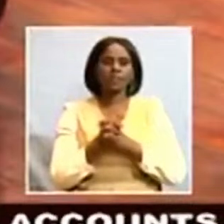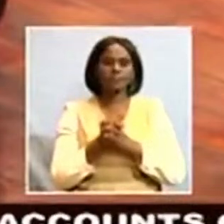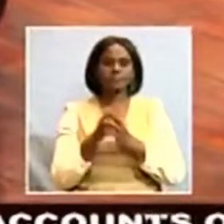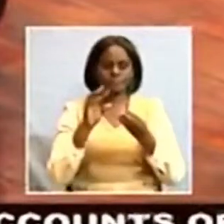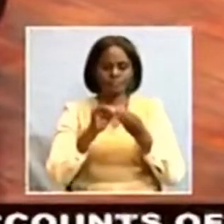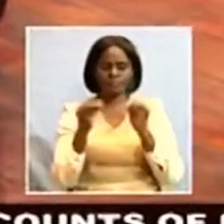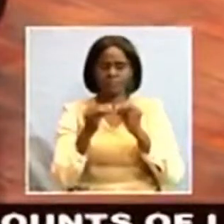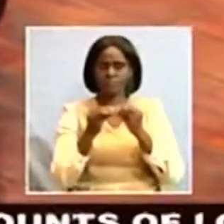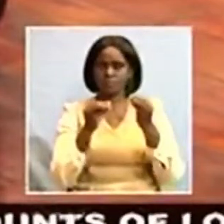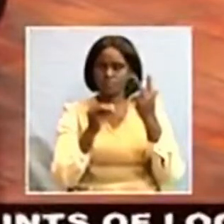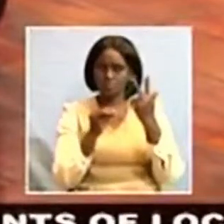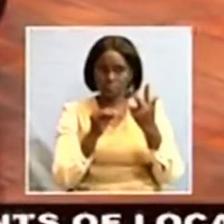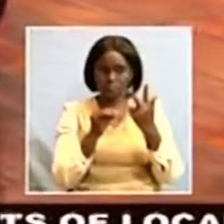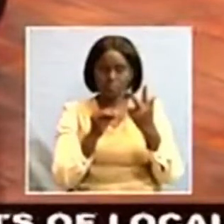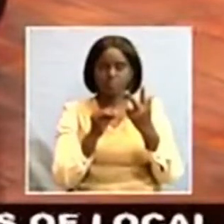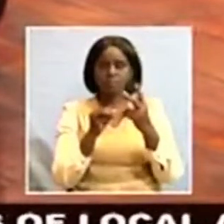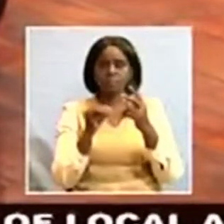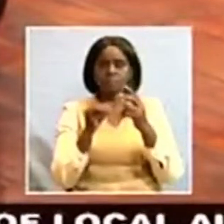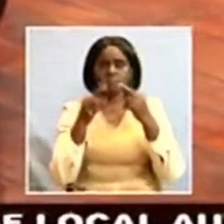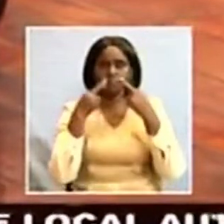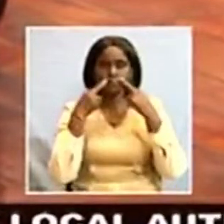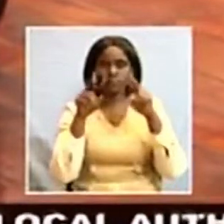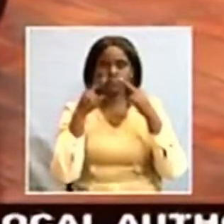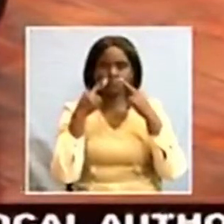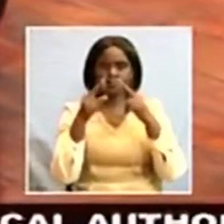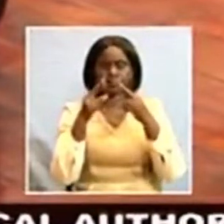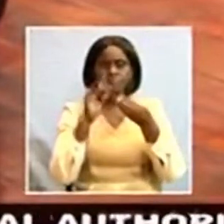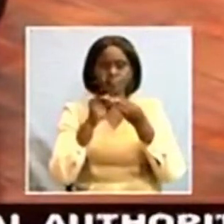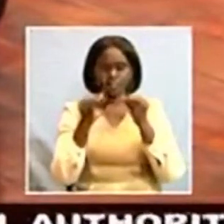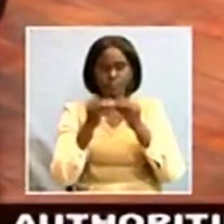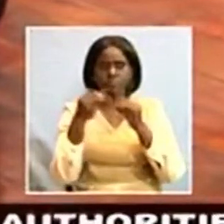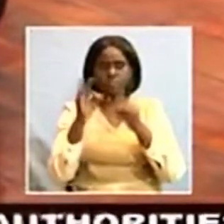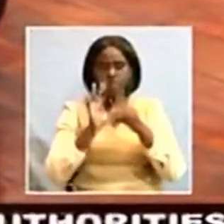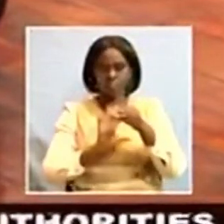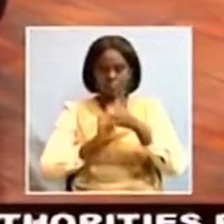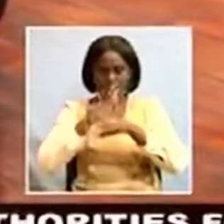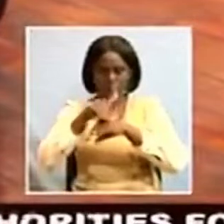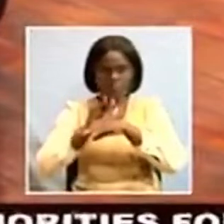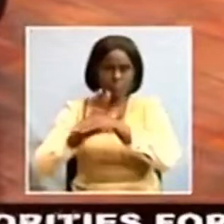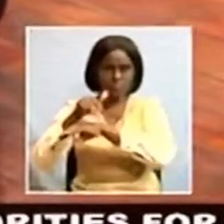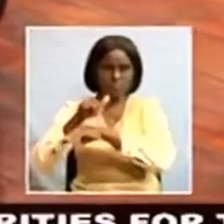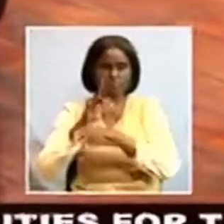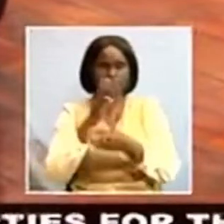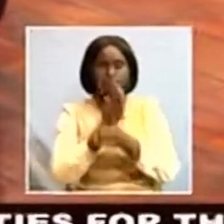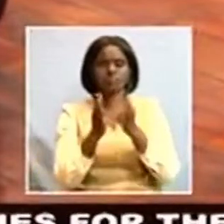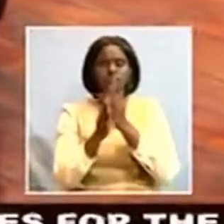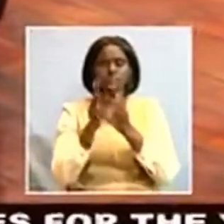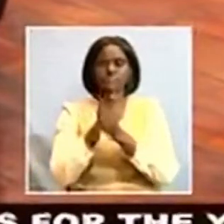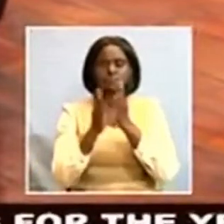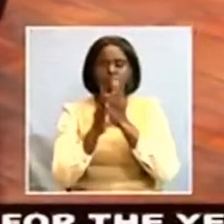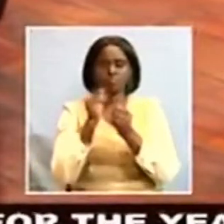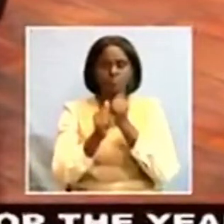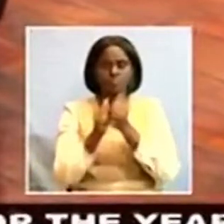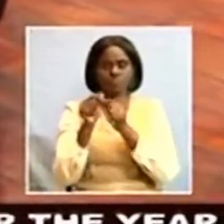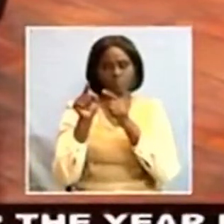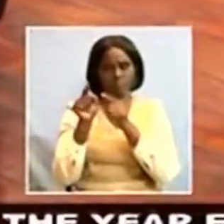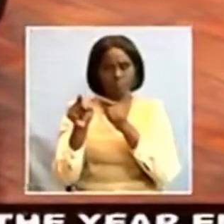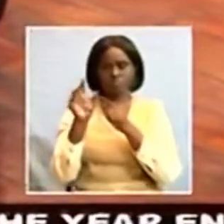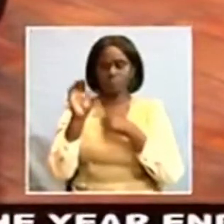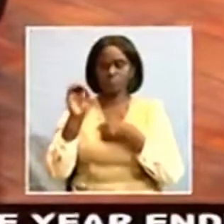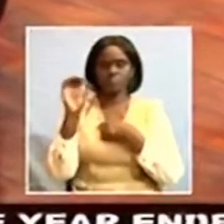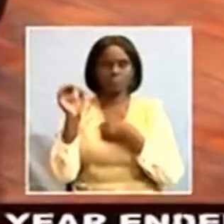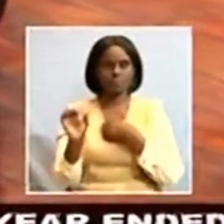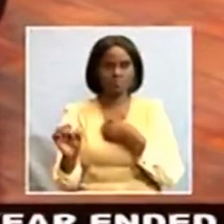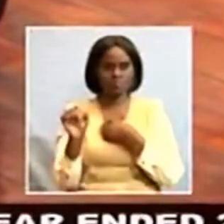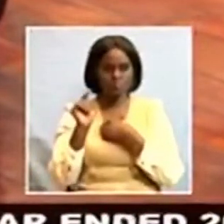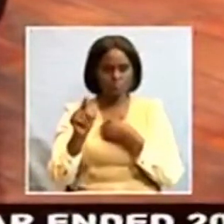Number 3, key output, was number of ramps constructed, which stood at 0%. The cause